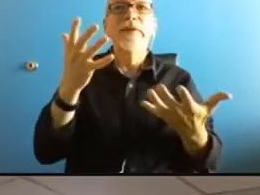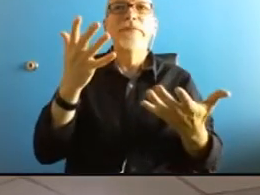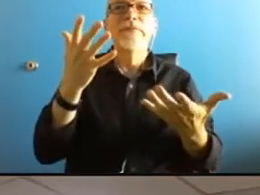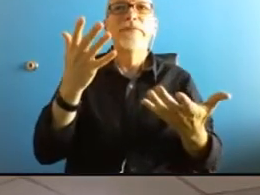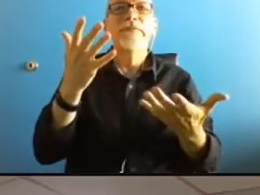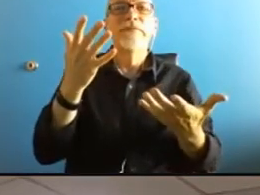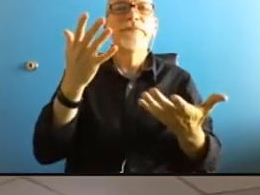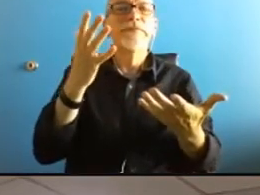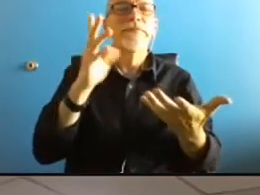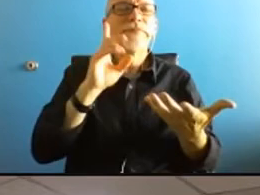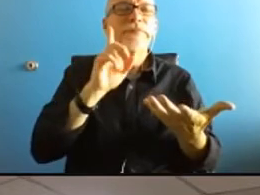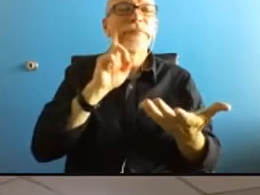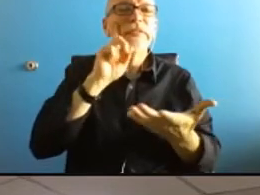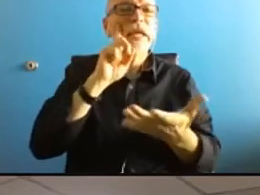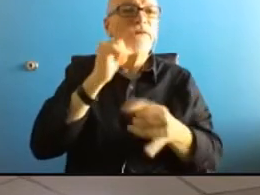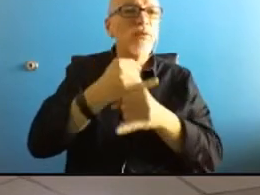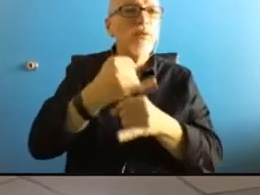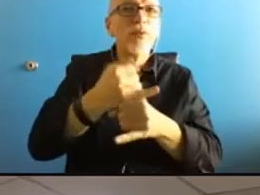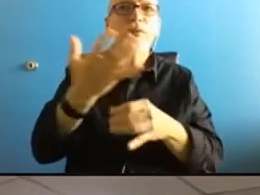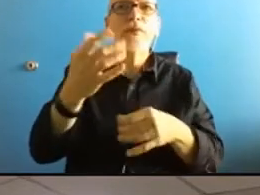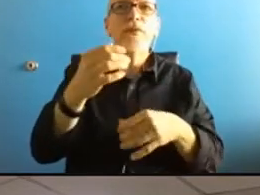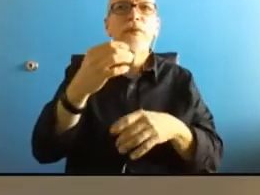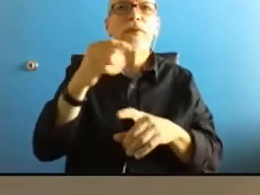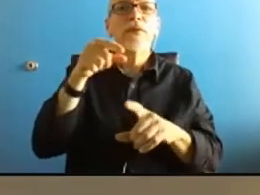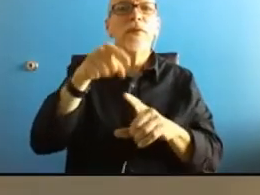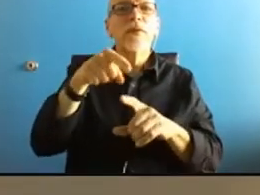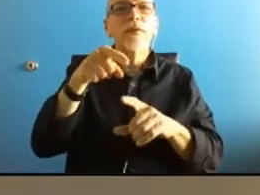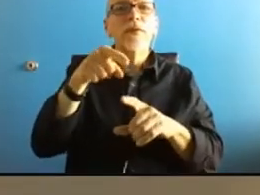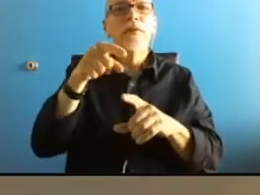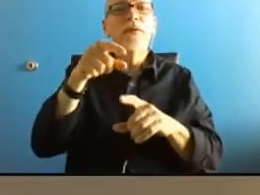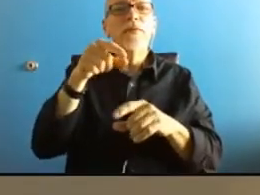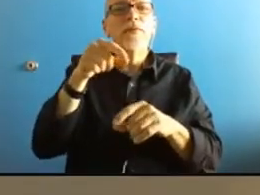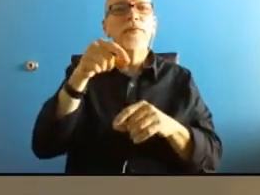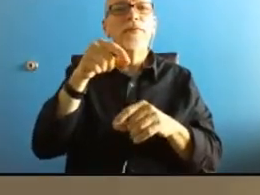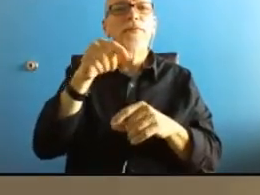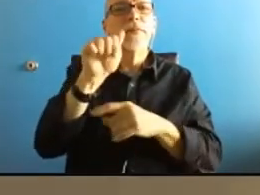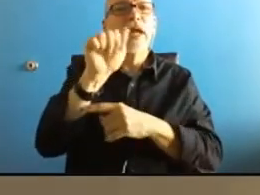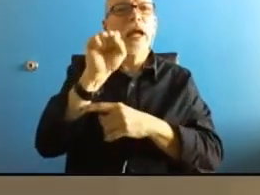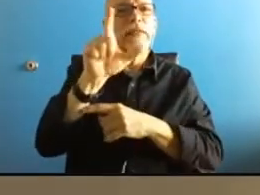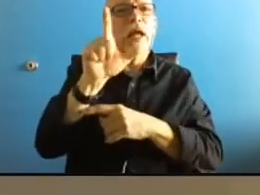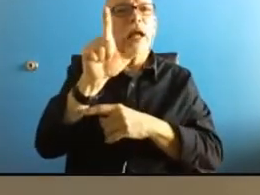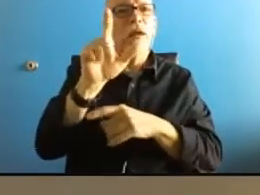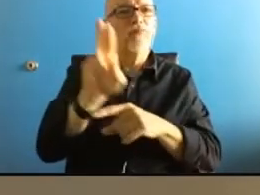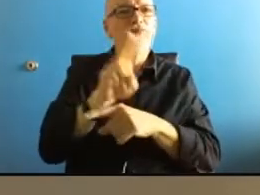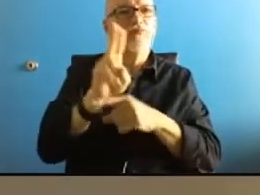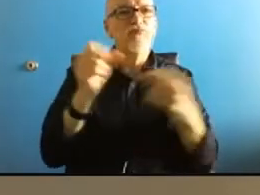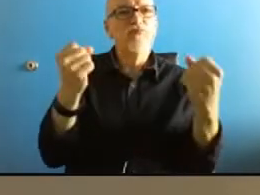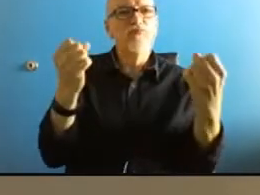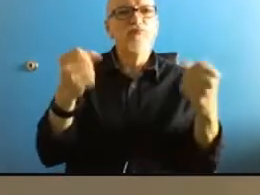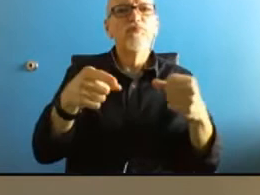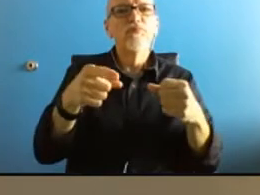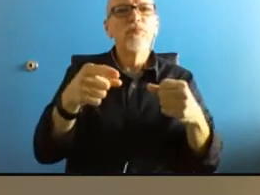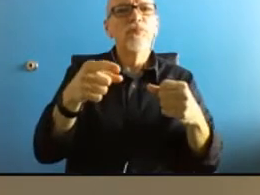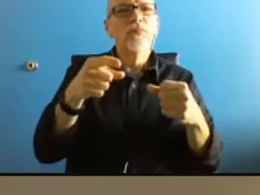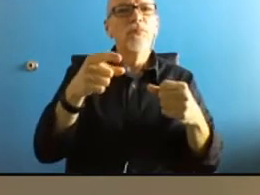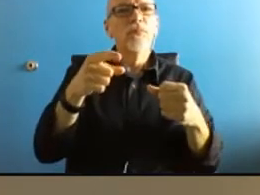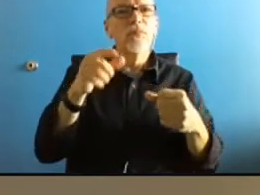deaf institutions that are, ASL focused, this can also be